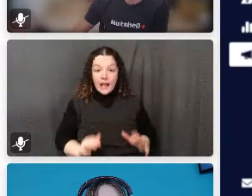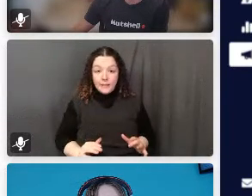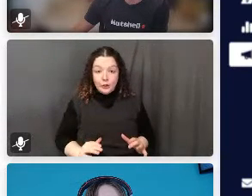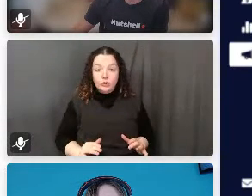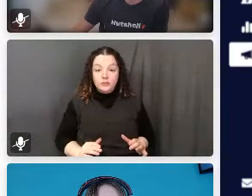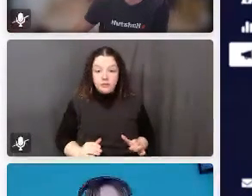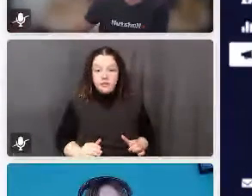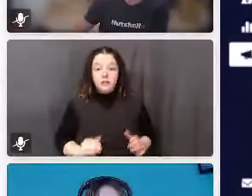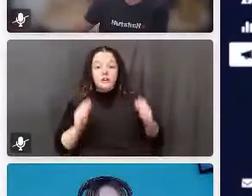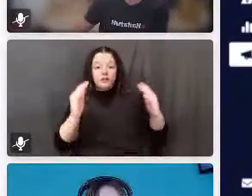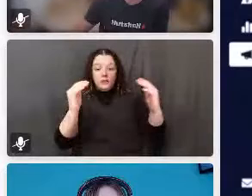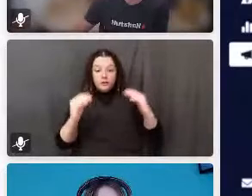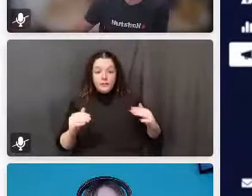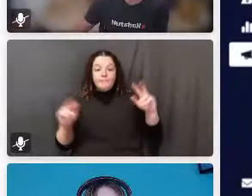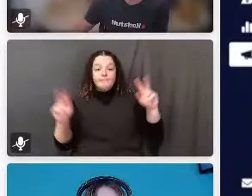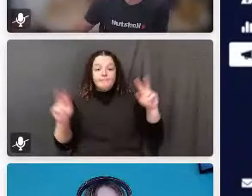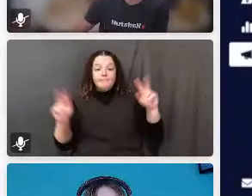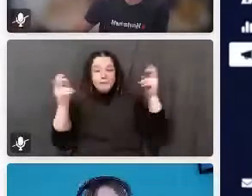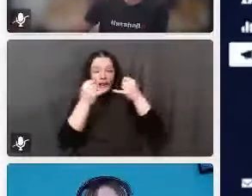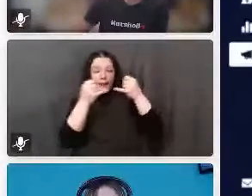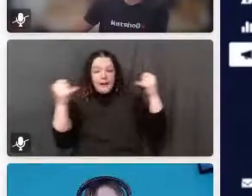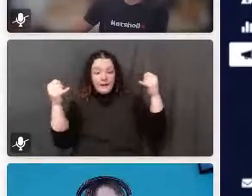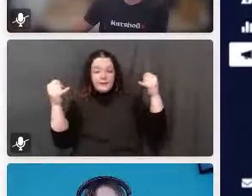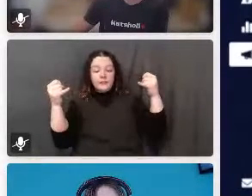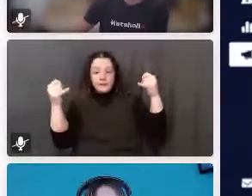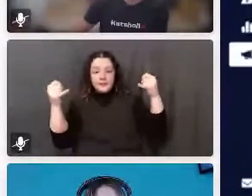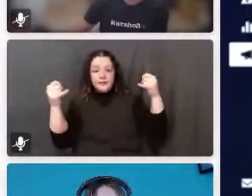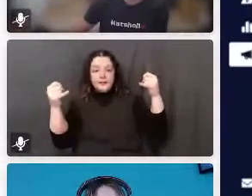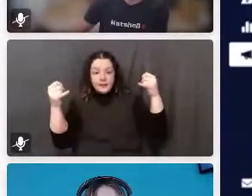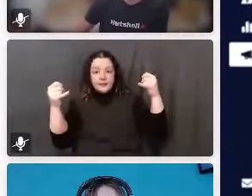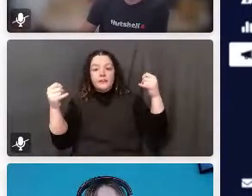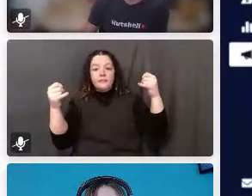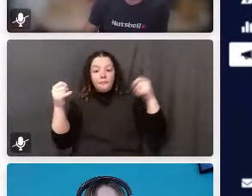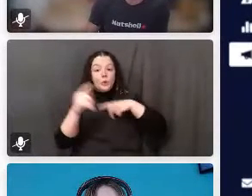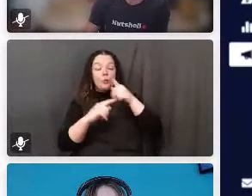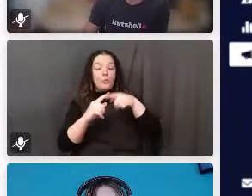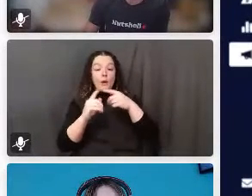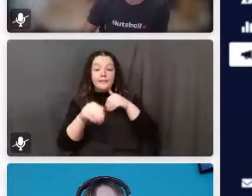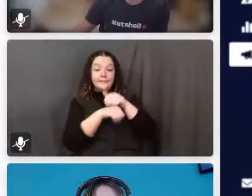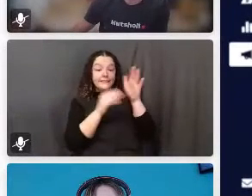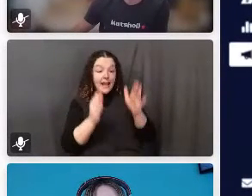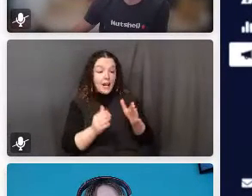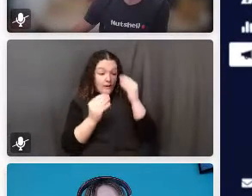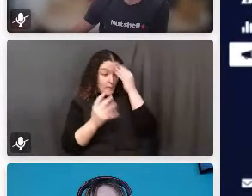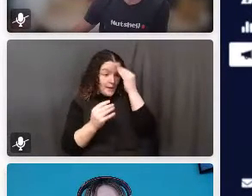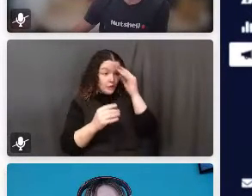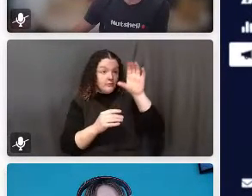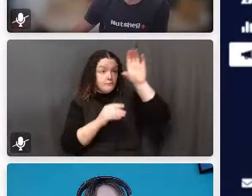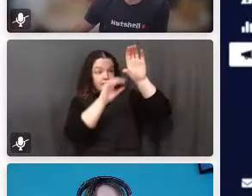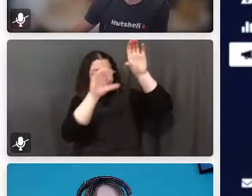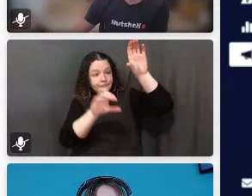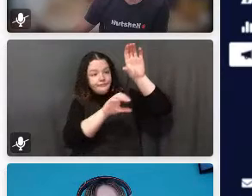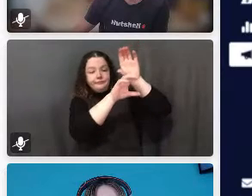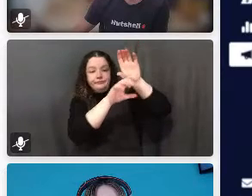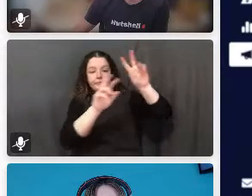have our subject line. This is the piece of text that appears after the sender information, and this will tell subscribers exactly what